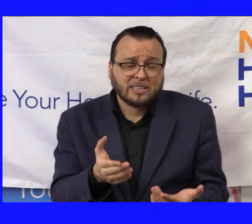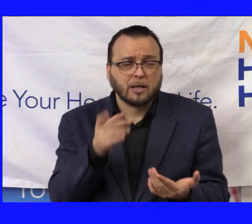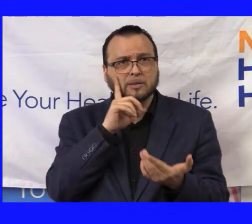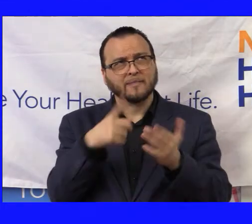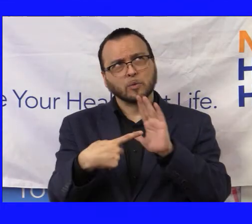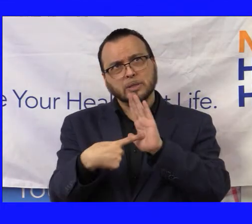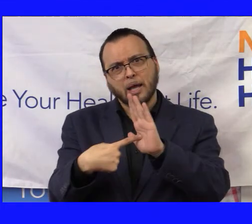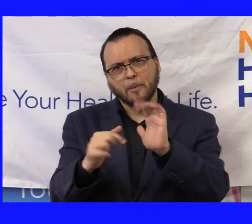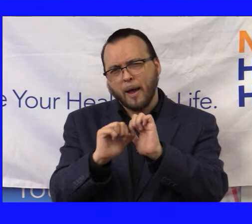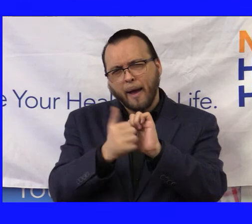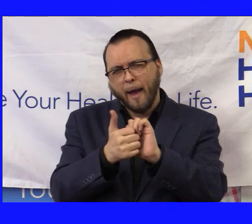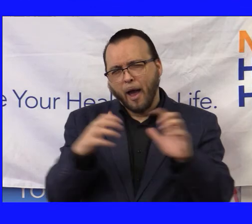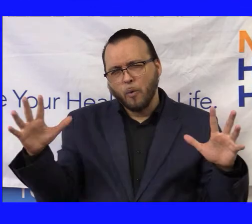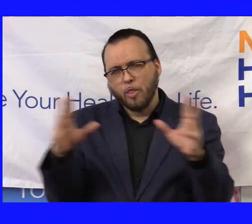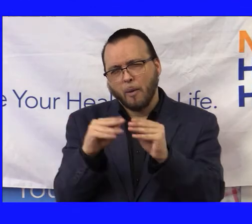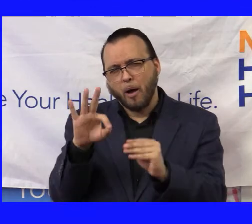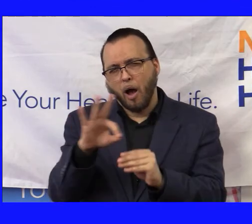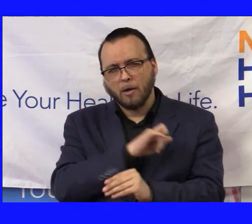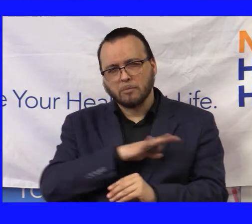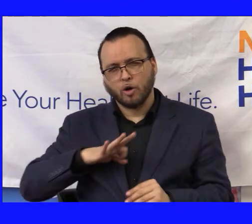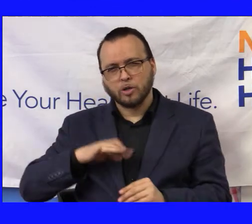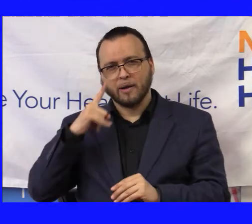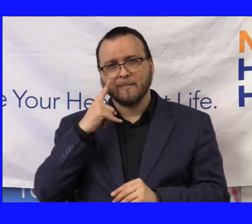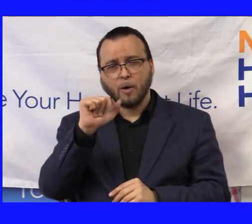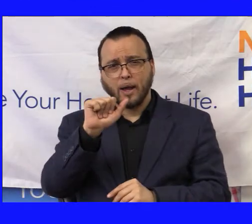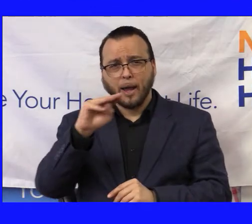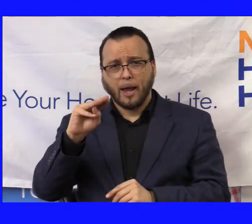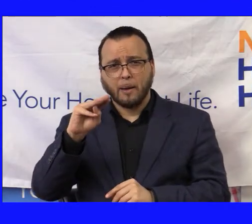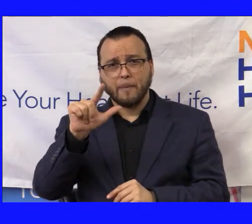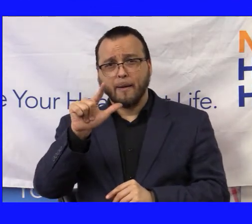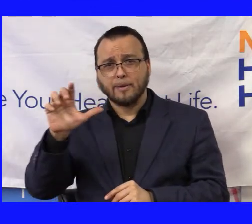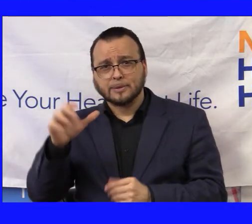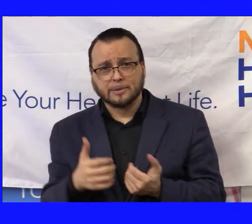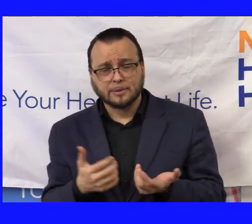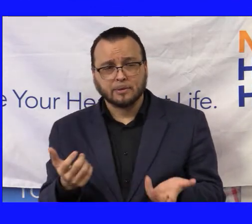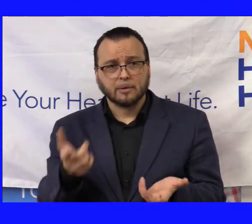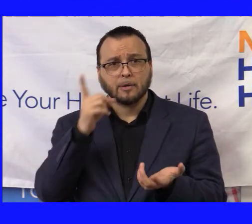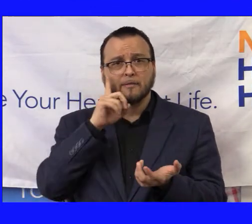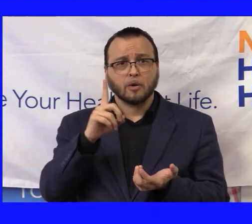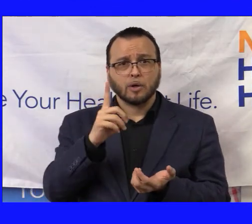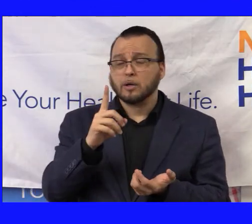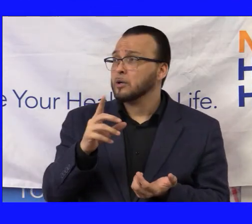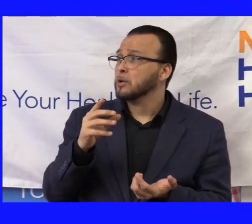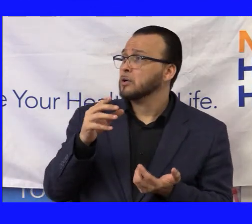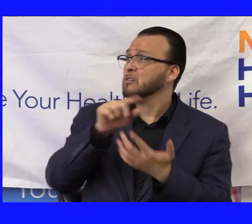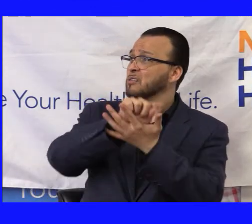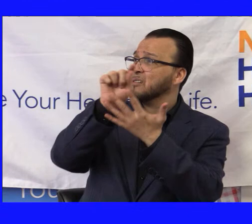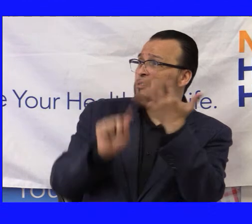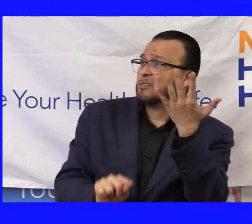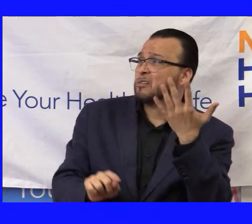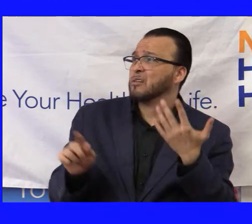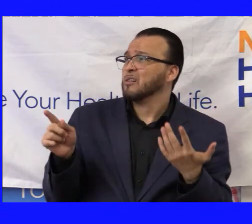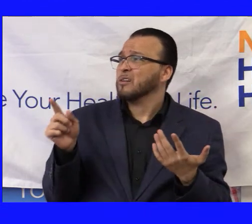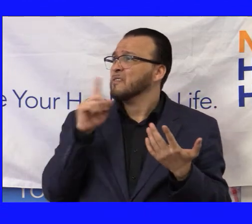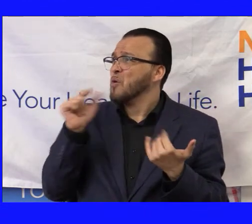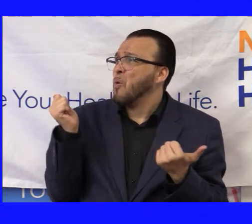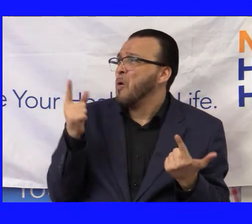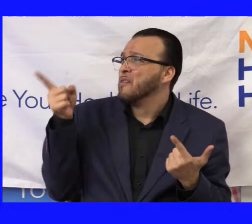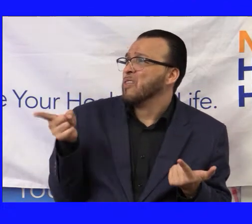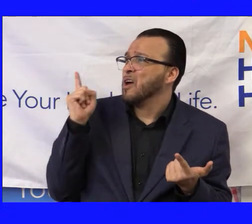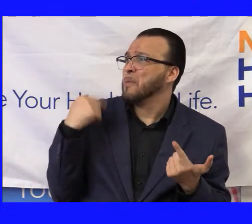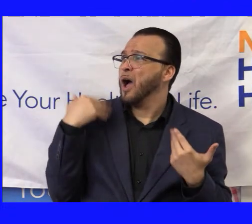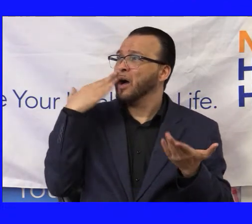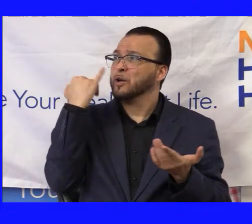is the composition of the personnel for AM LLC, for full contact, for all of them? And I don't know if you have that